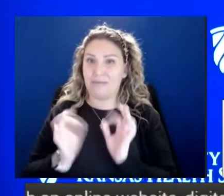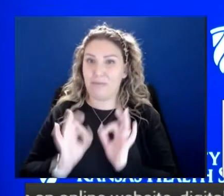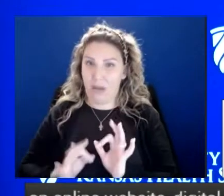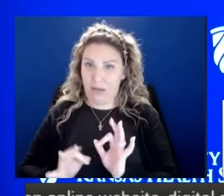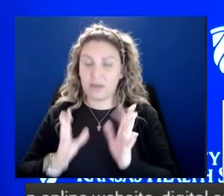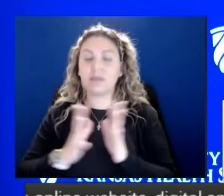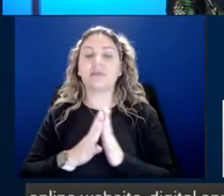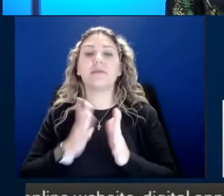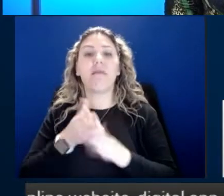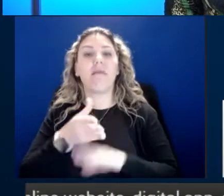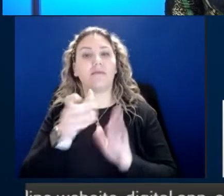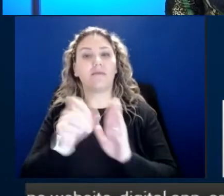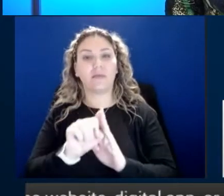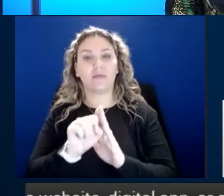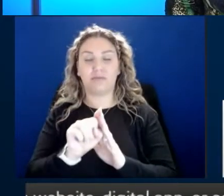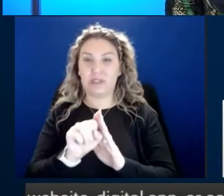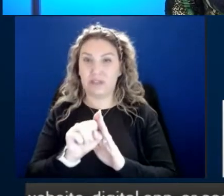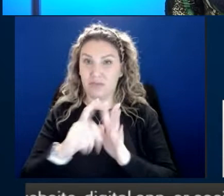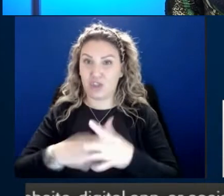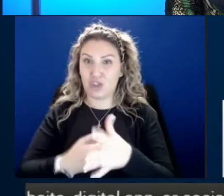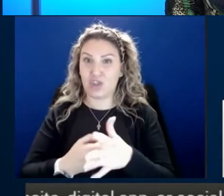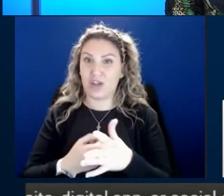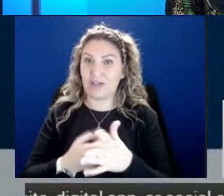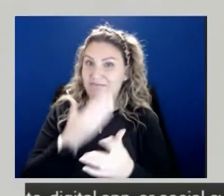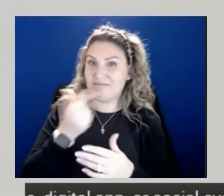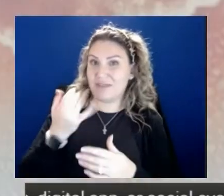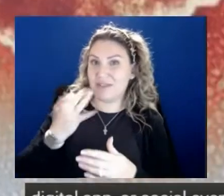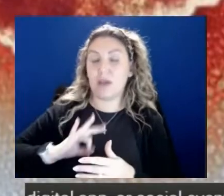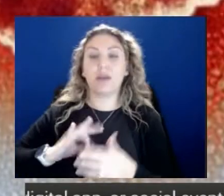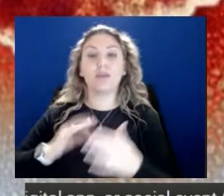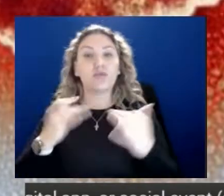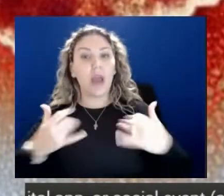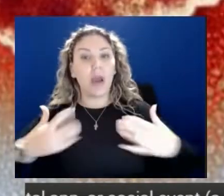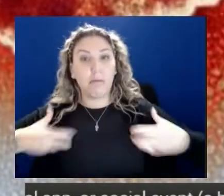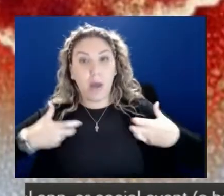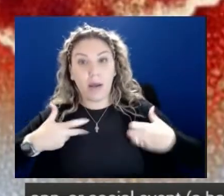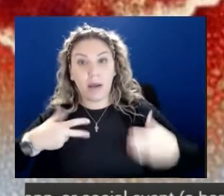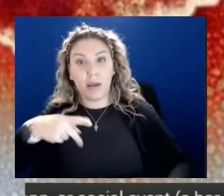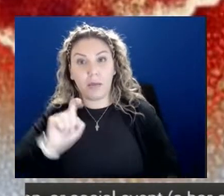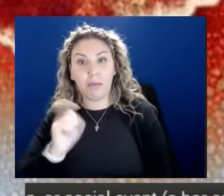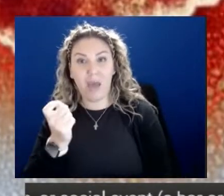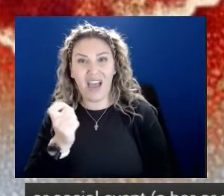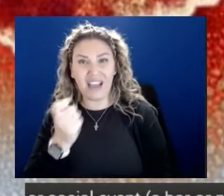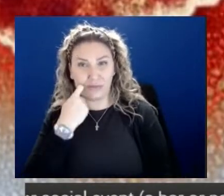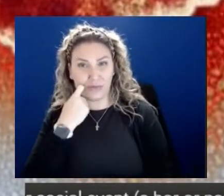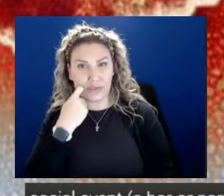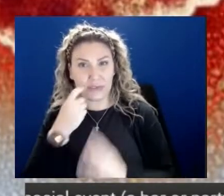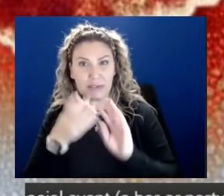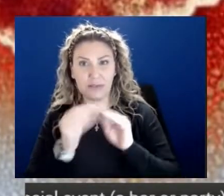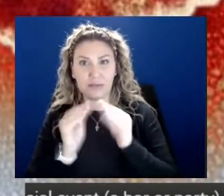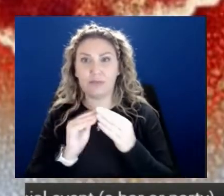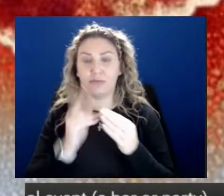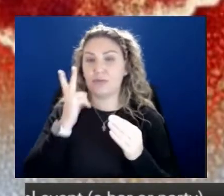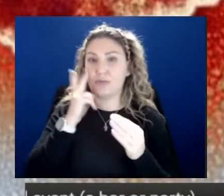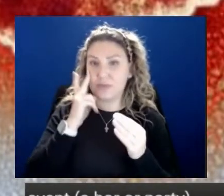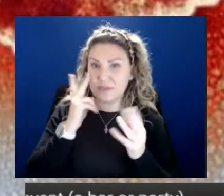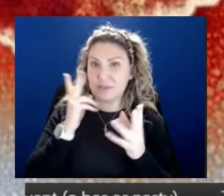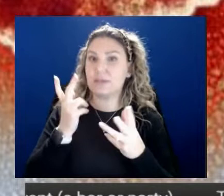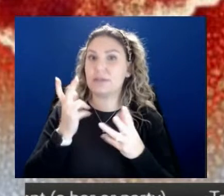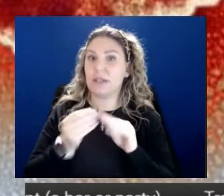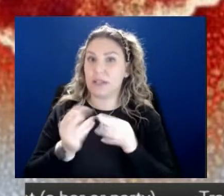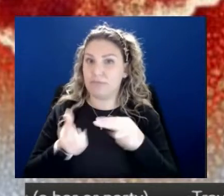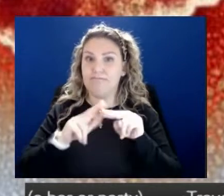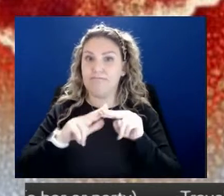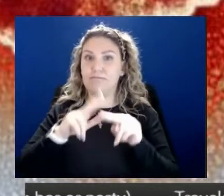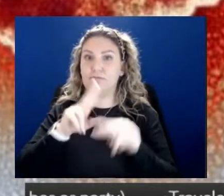offers the best benefit. Let's talk monkeypox. What can you tell us about the latest numbers? Yeah, we have seen our numbers increase in the United States